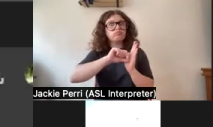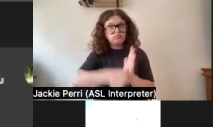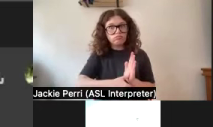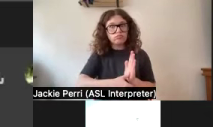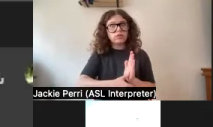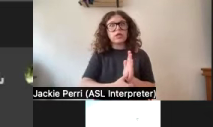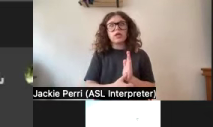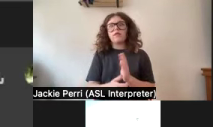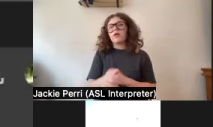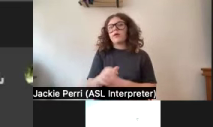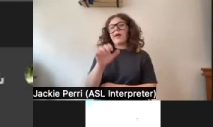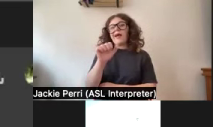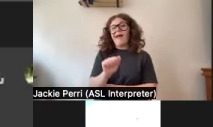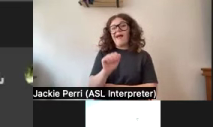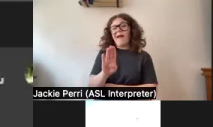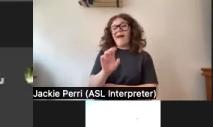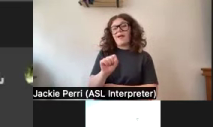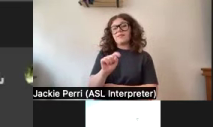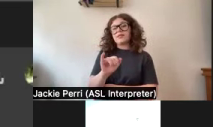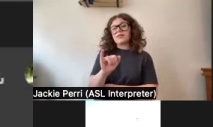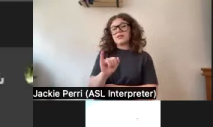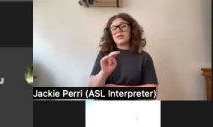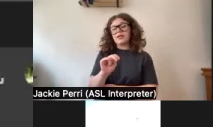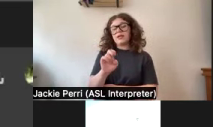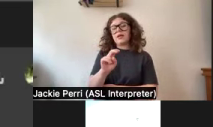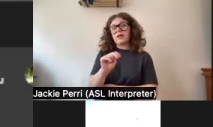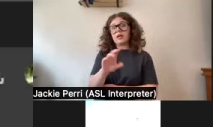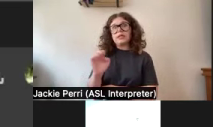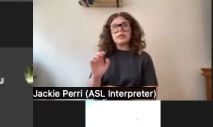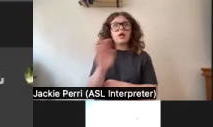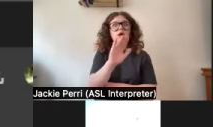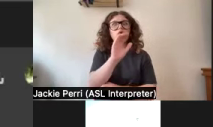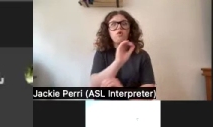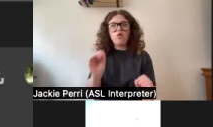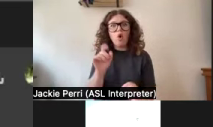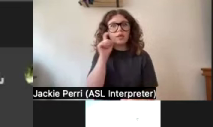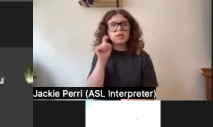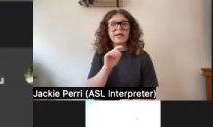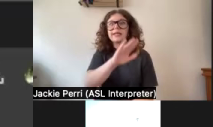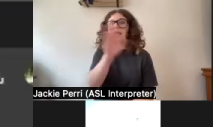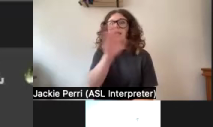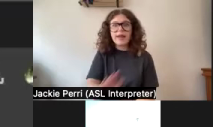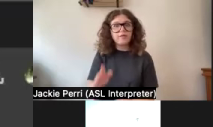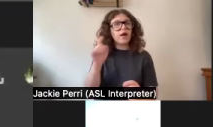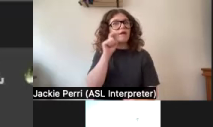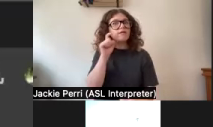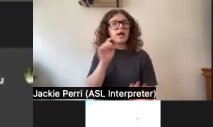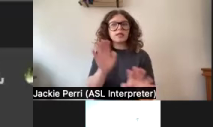abstinence only, no sex, never have sex, only,